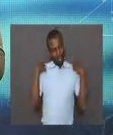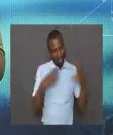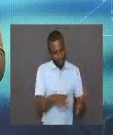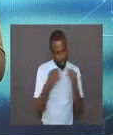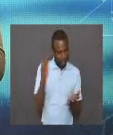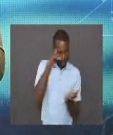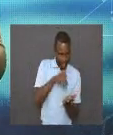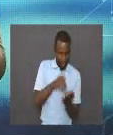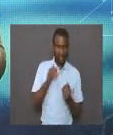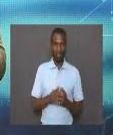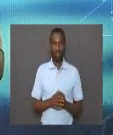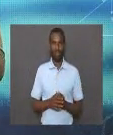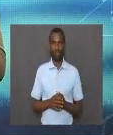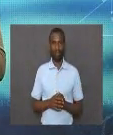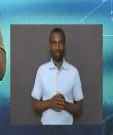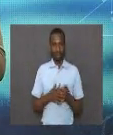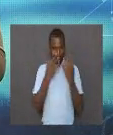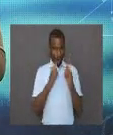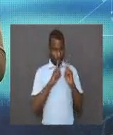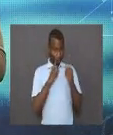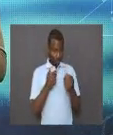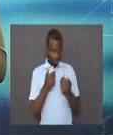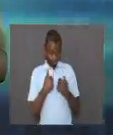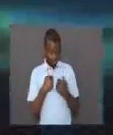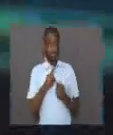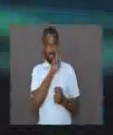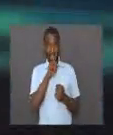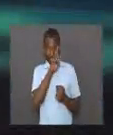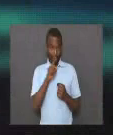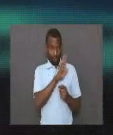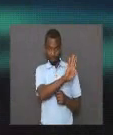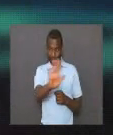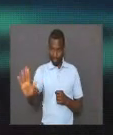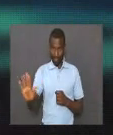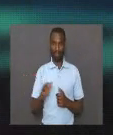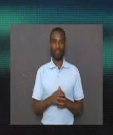students. Here are the answers to your questions.